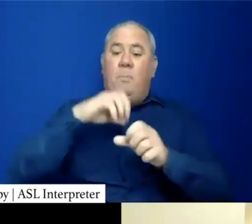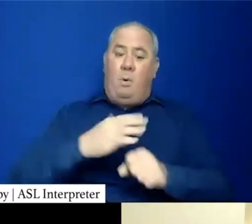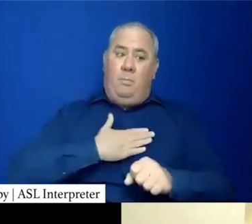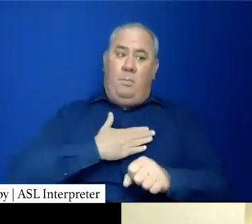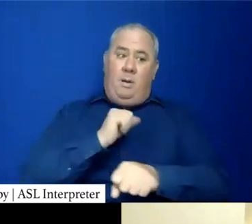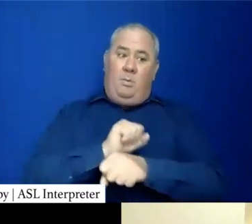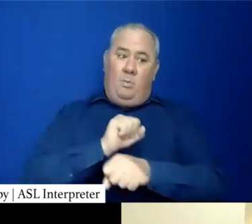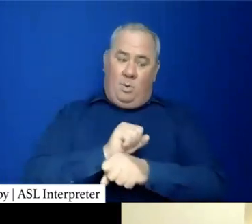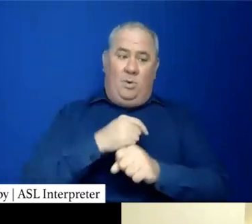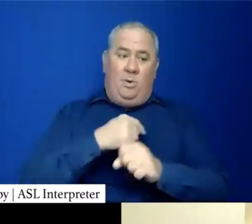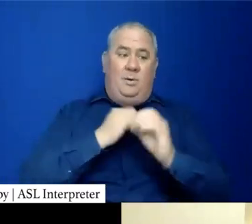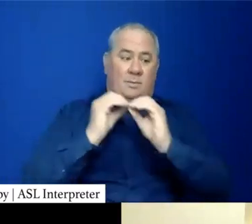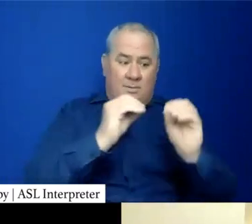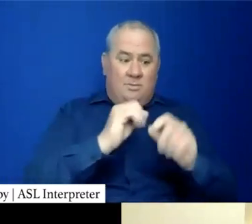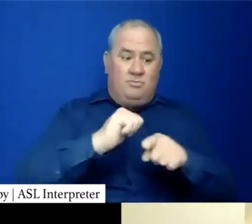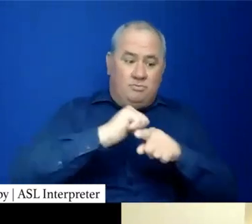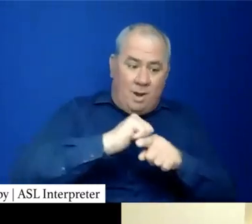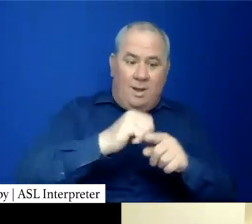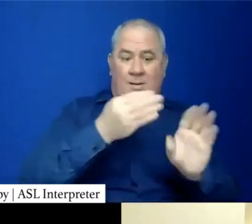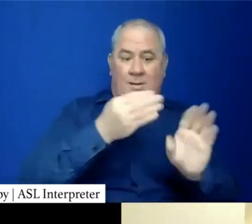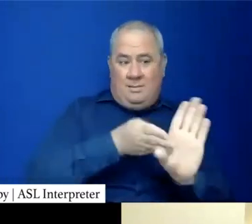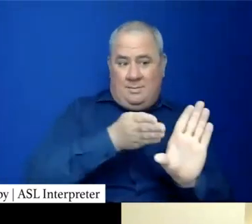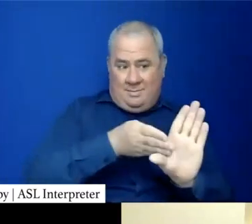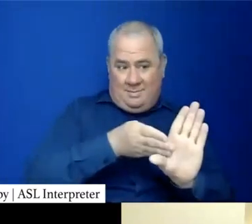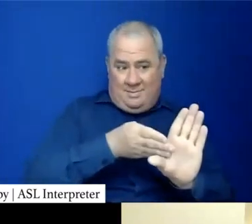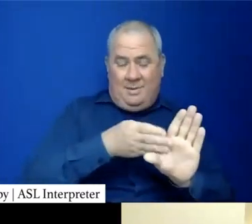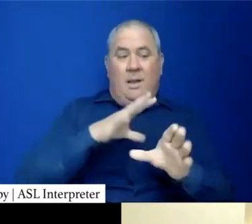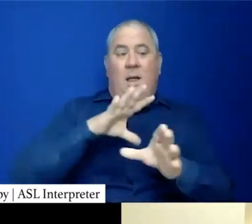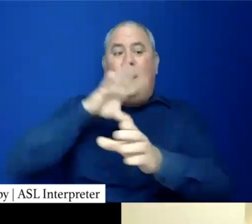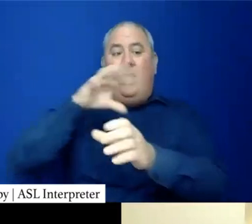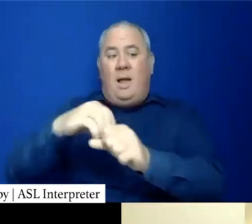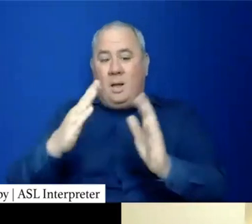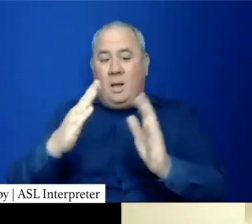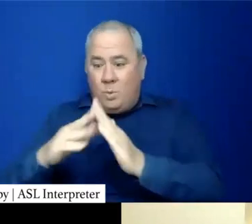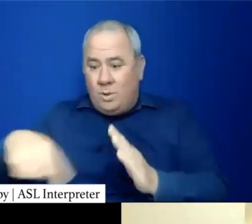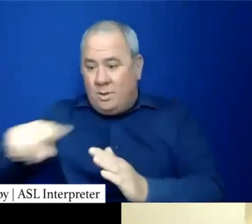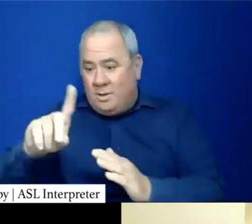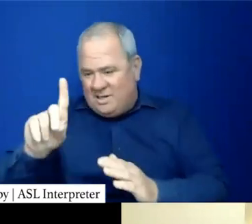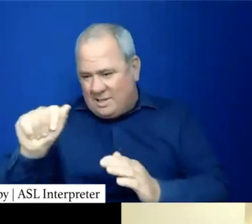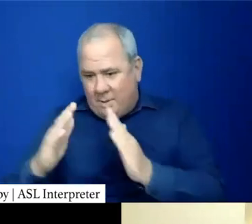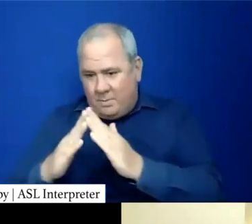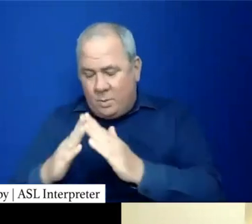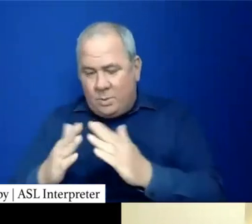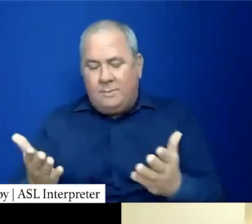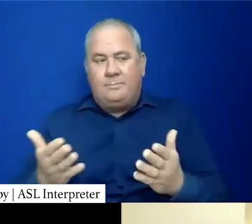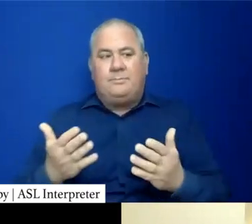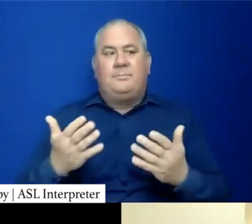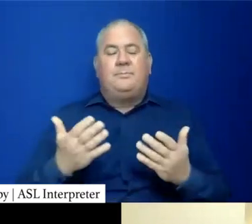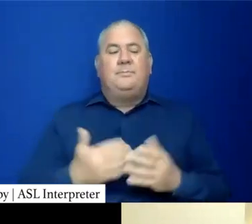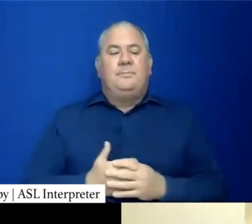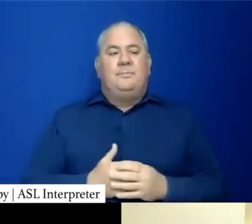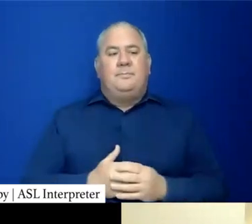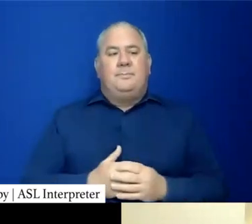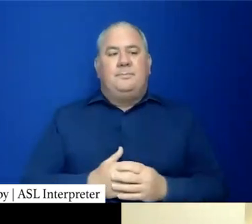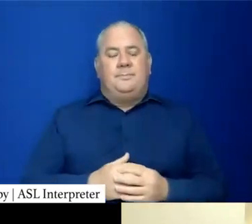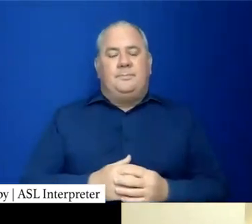psychology, and particularly disabled trainings. And one thing I hear repeatedly